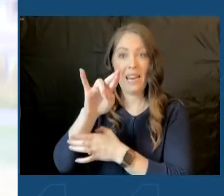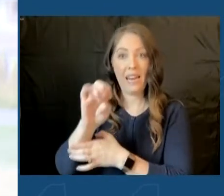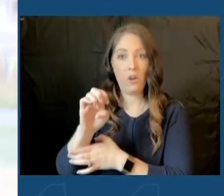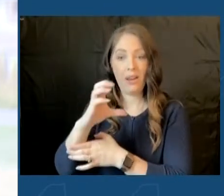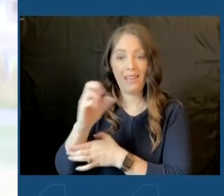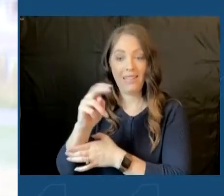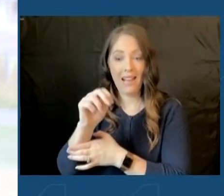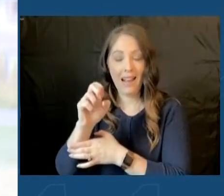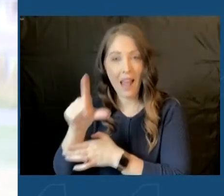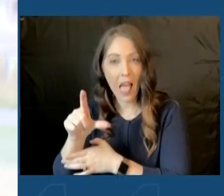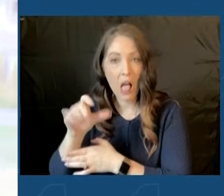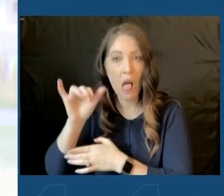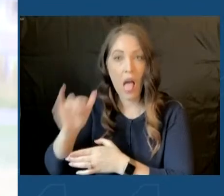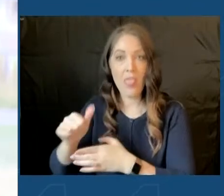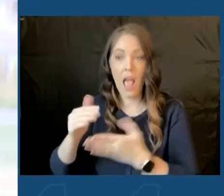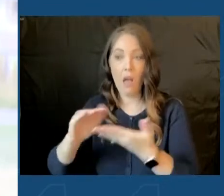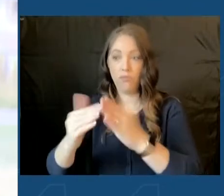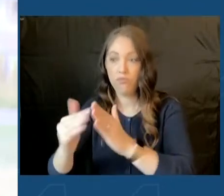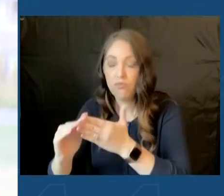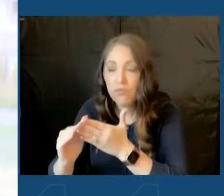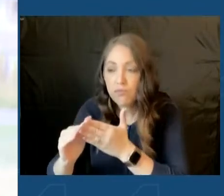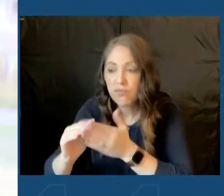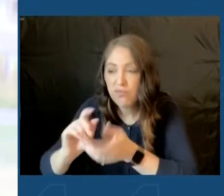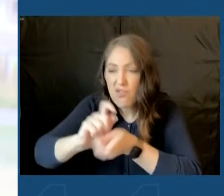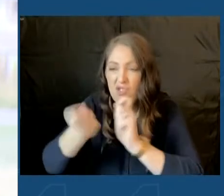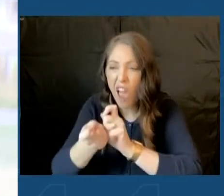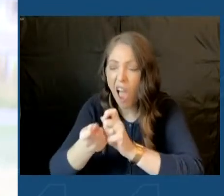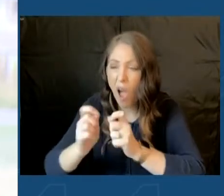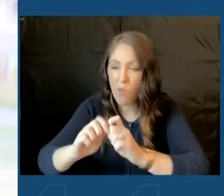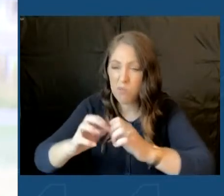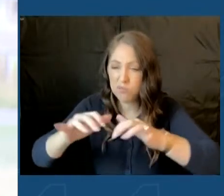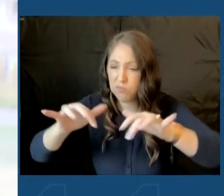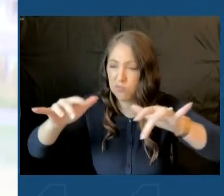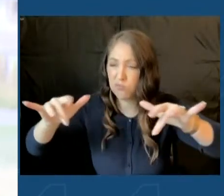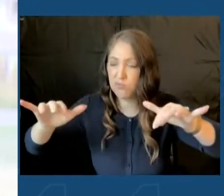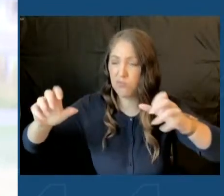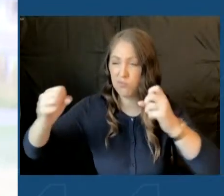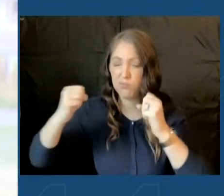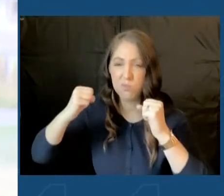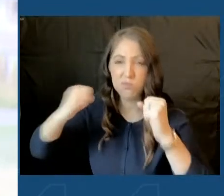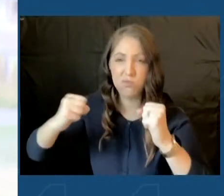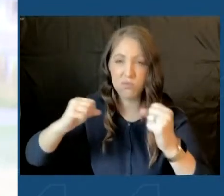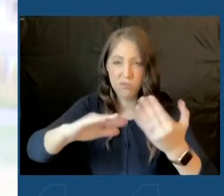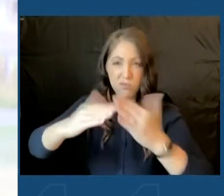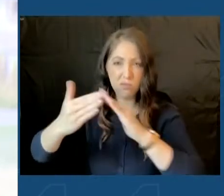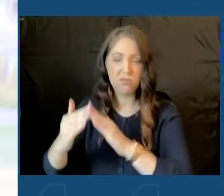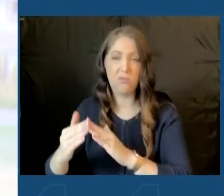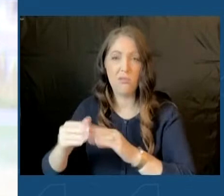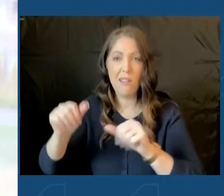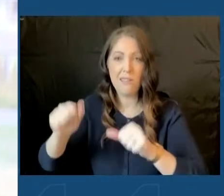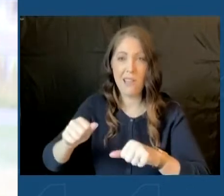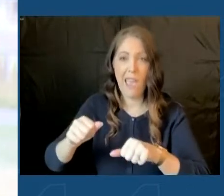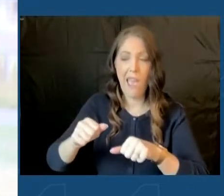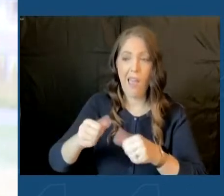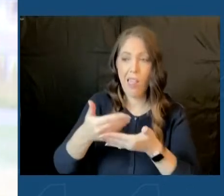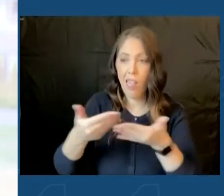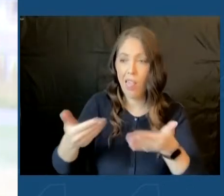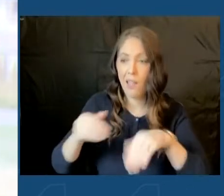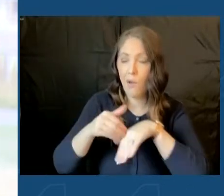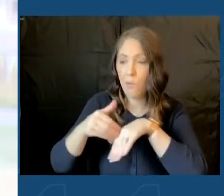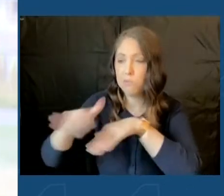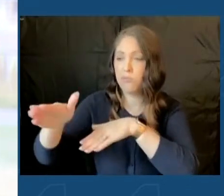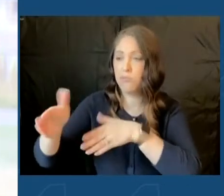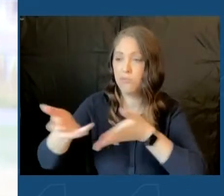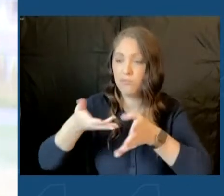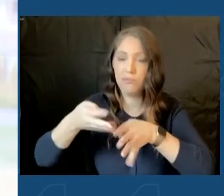little village down in New York City into a powerhouse because of the ability to ship goods through our community and off to the Great Lakes.